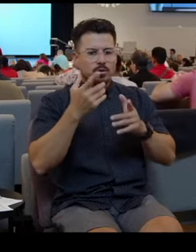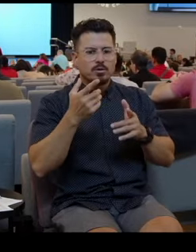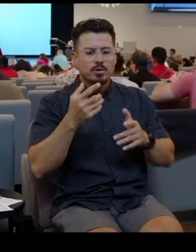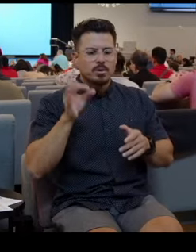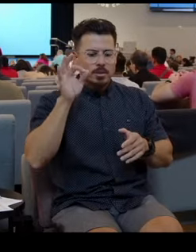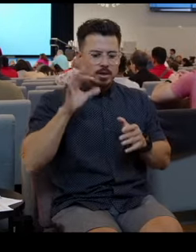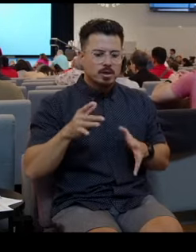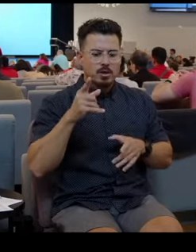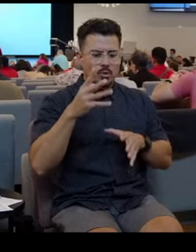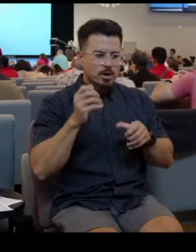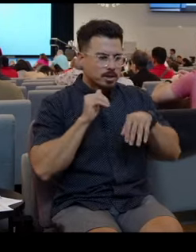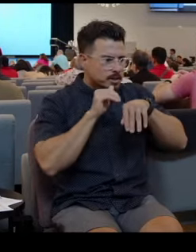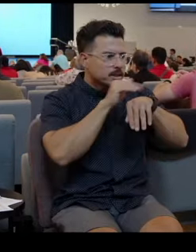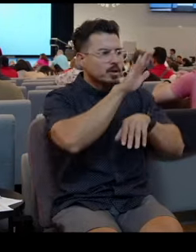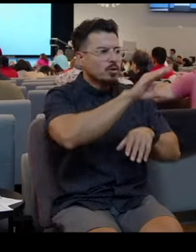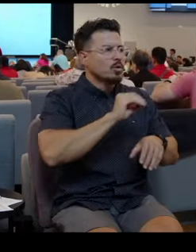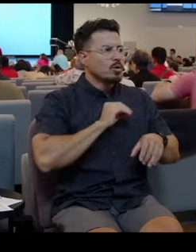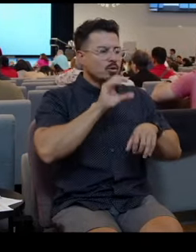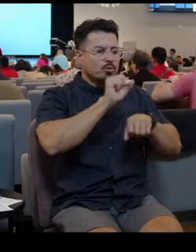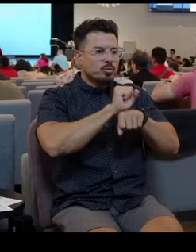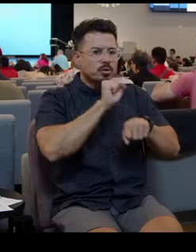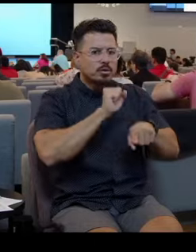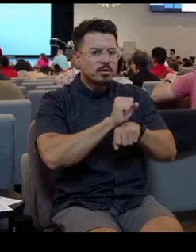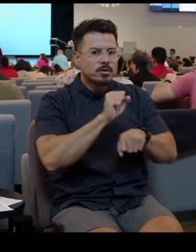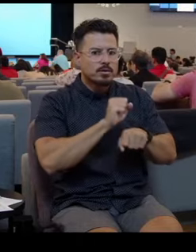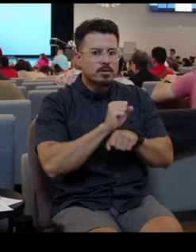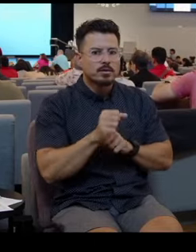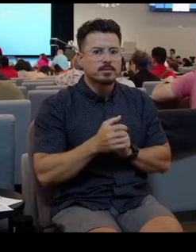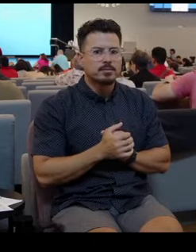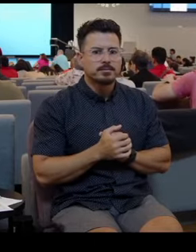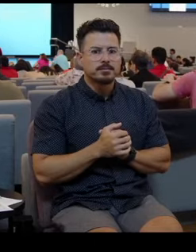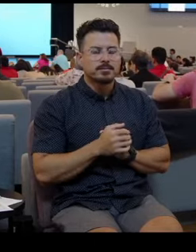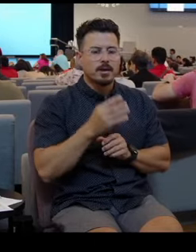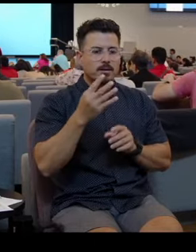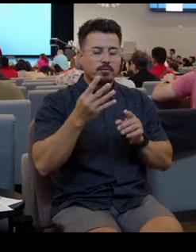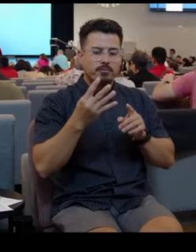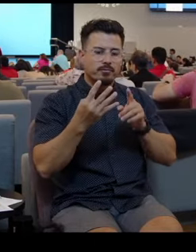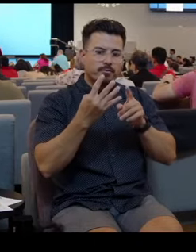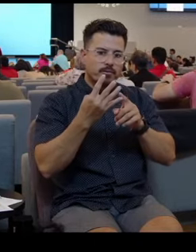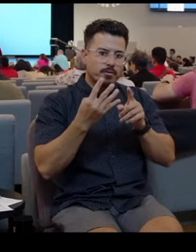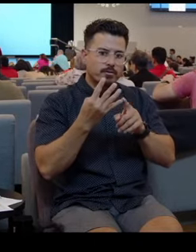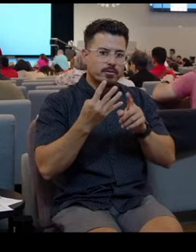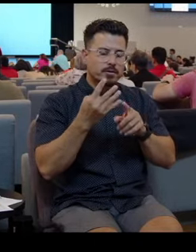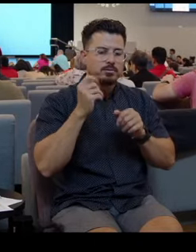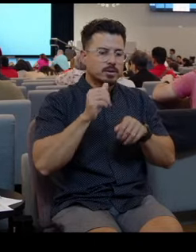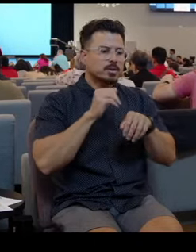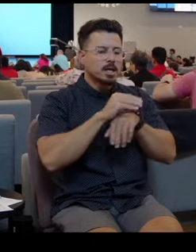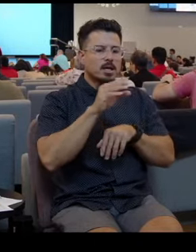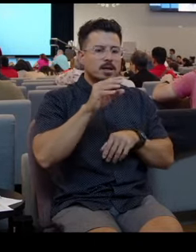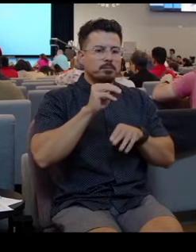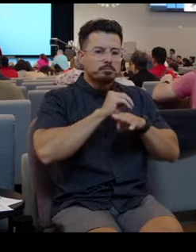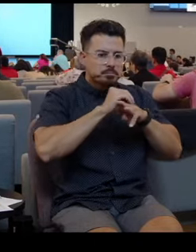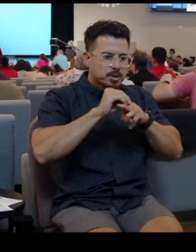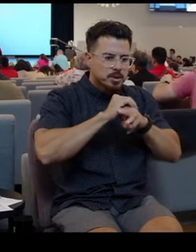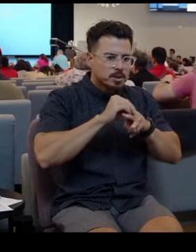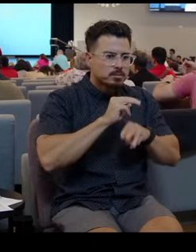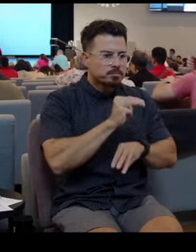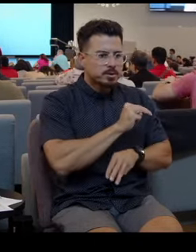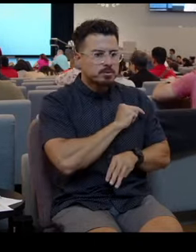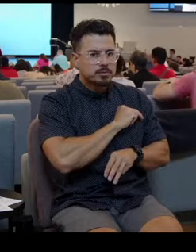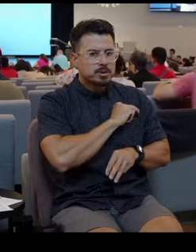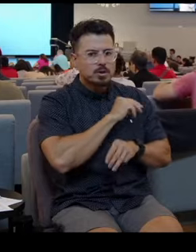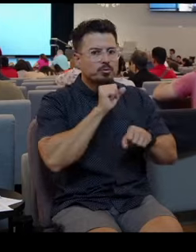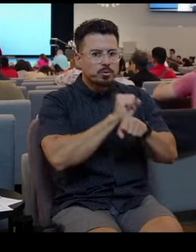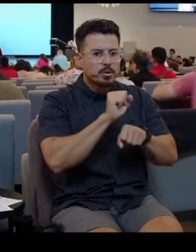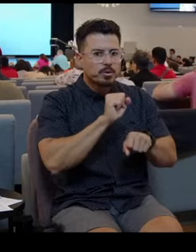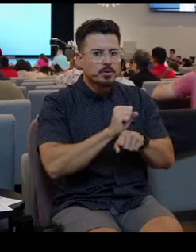send out a worker and people. And the fourth, the home plate is you send out a missionary. And you hit for the cycle.